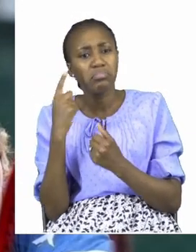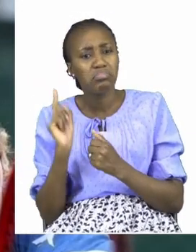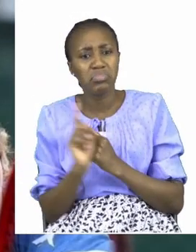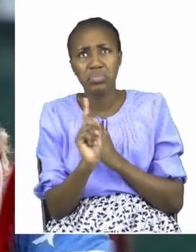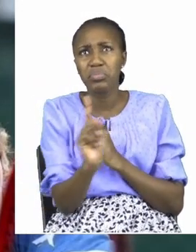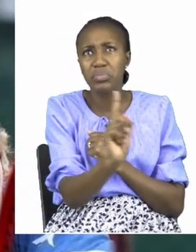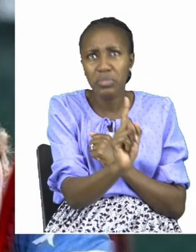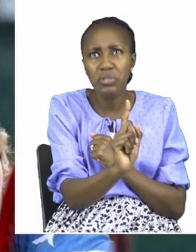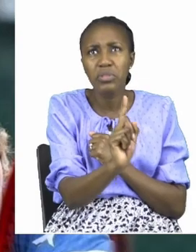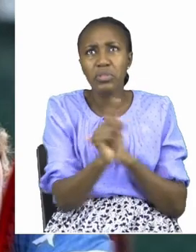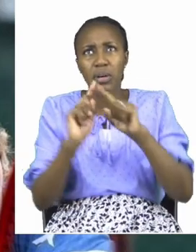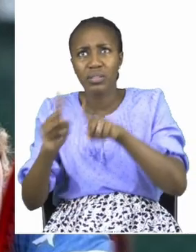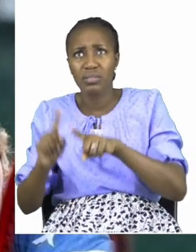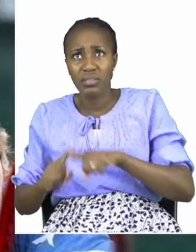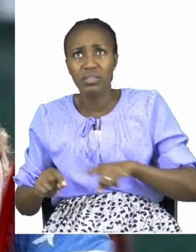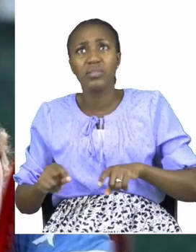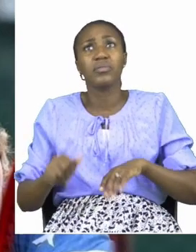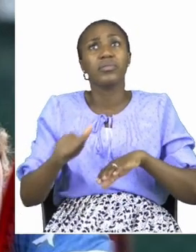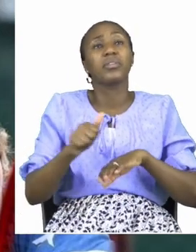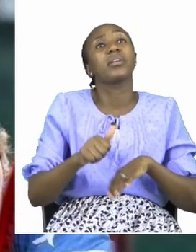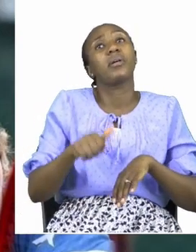areas like Katutura, Komasdal,